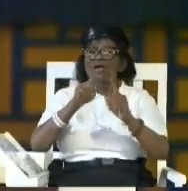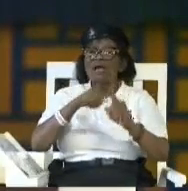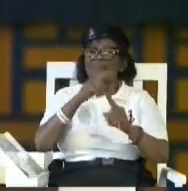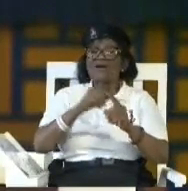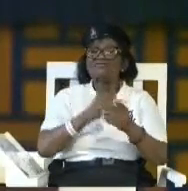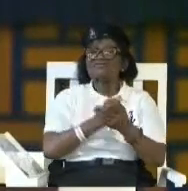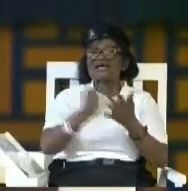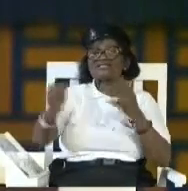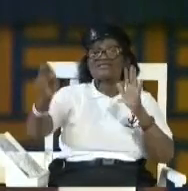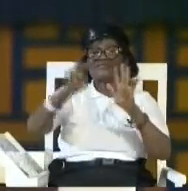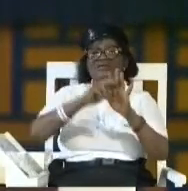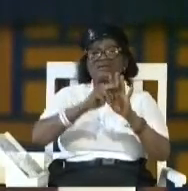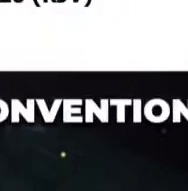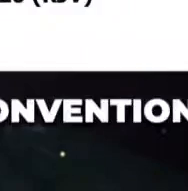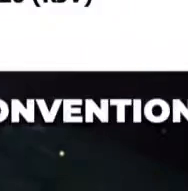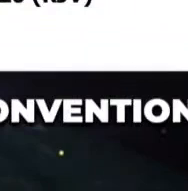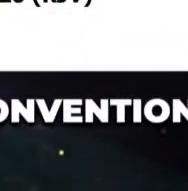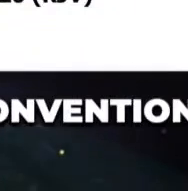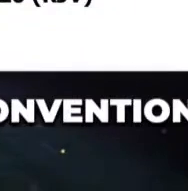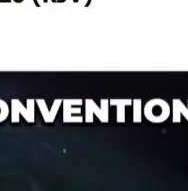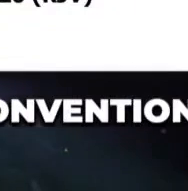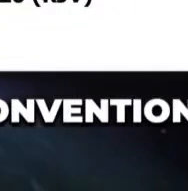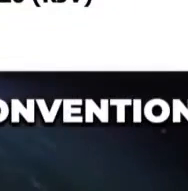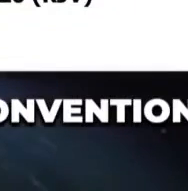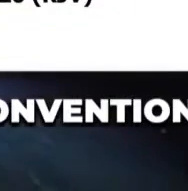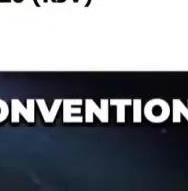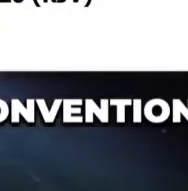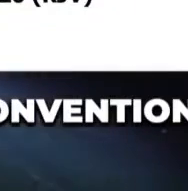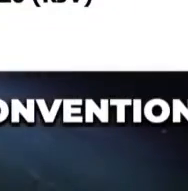When I release you to pray tonight,